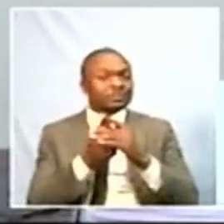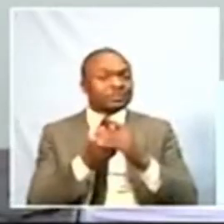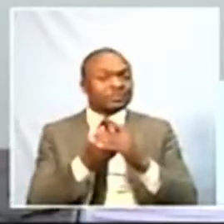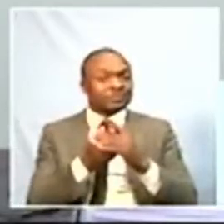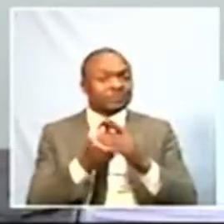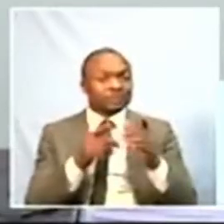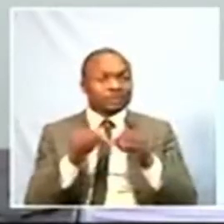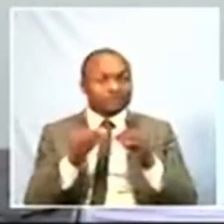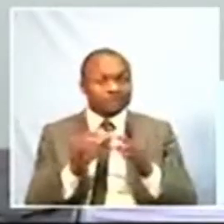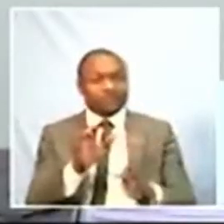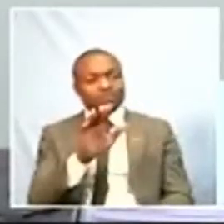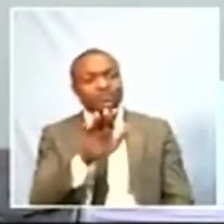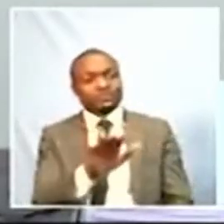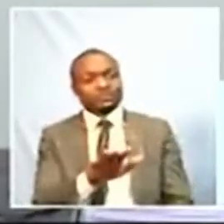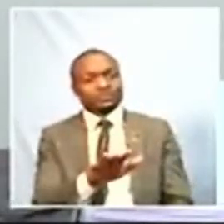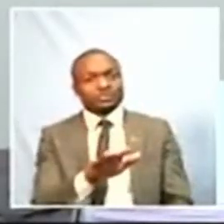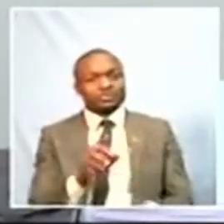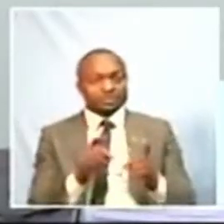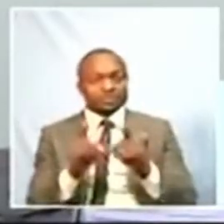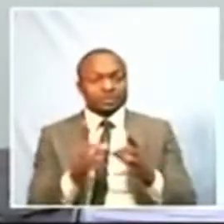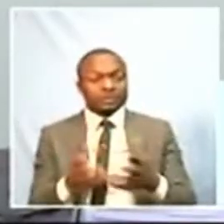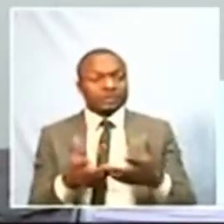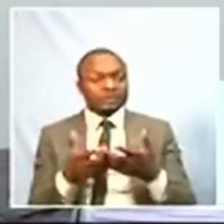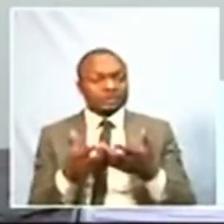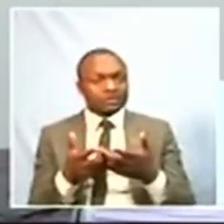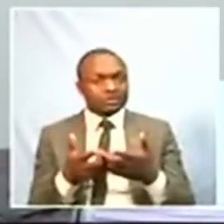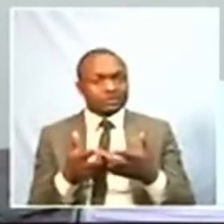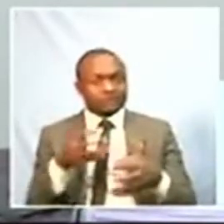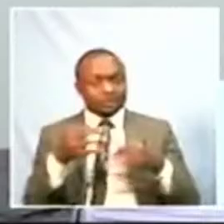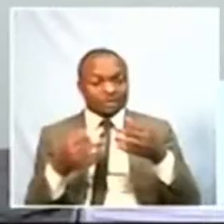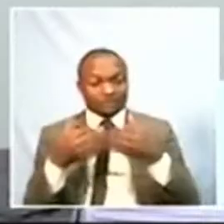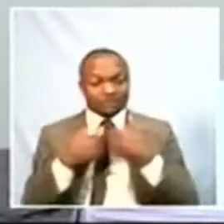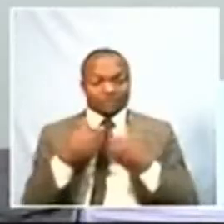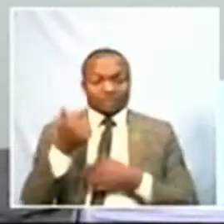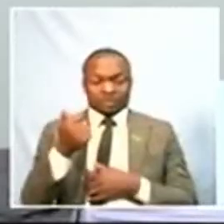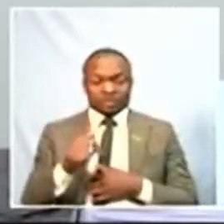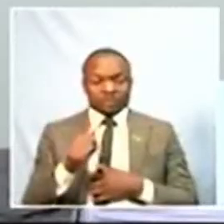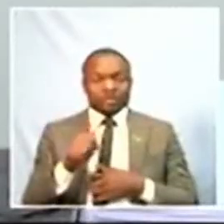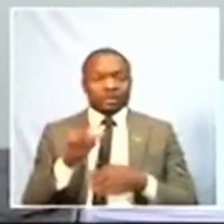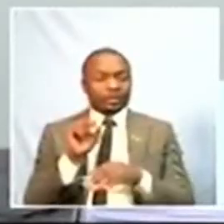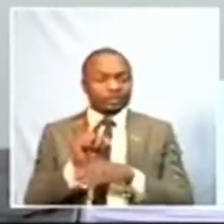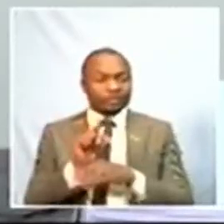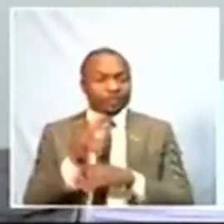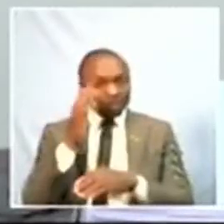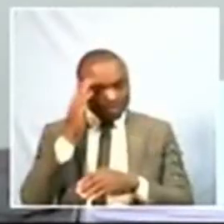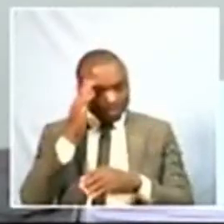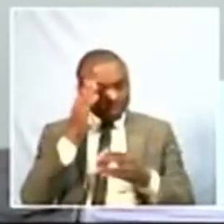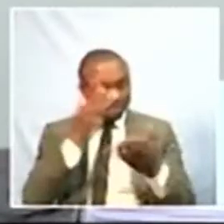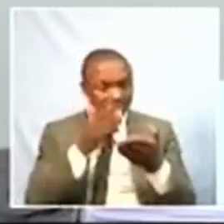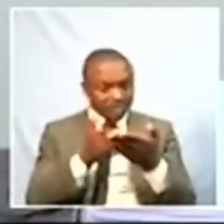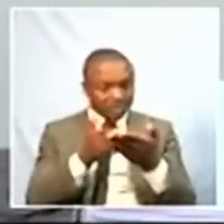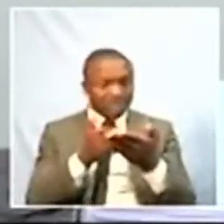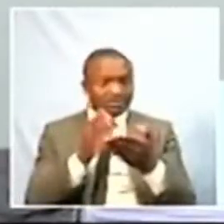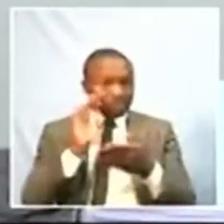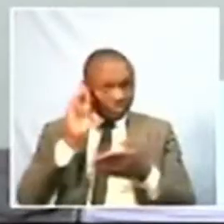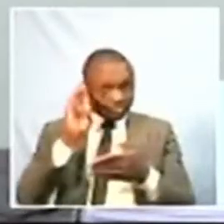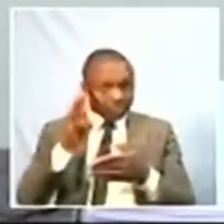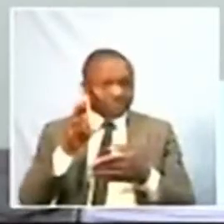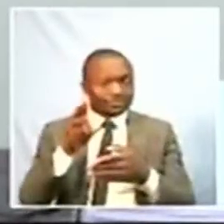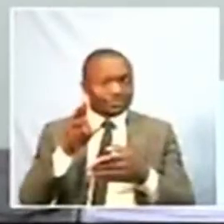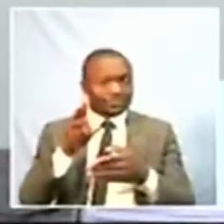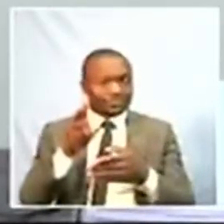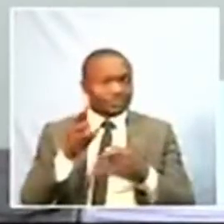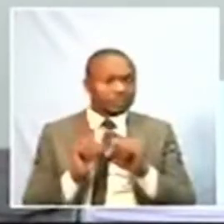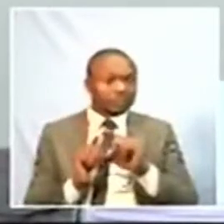the director is there, director engineer. If you have 10 projects, he knows that today I'll